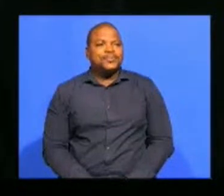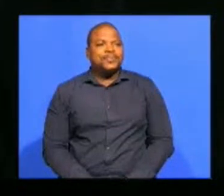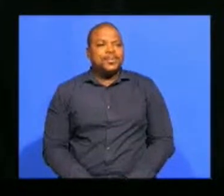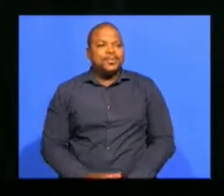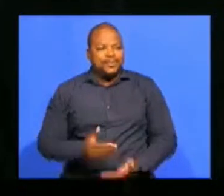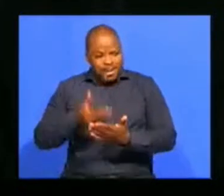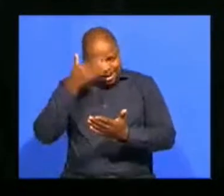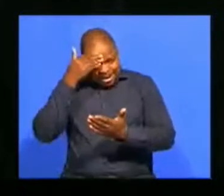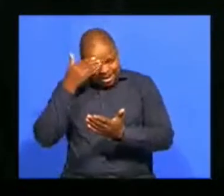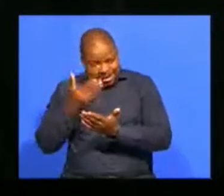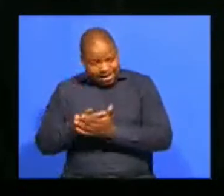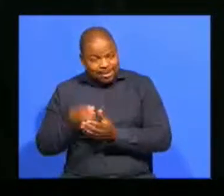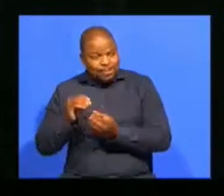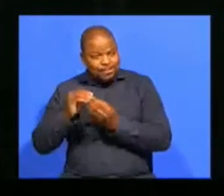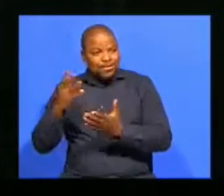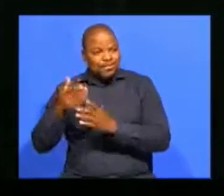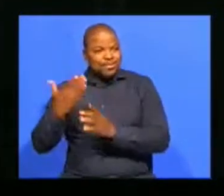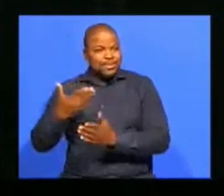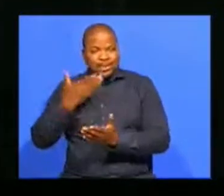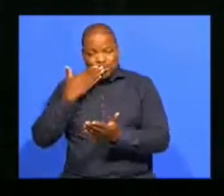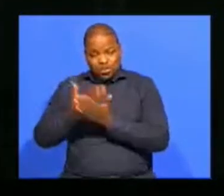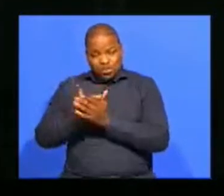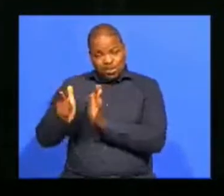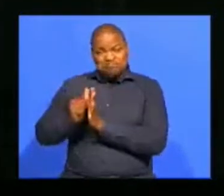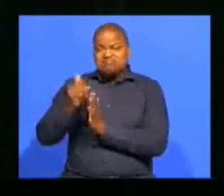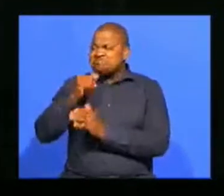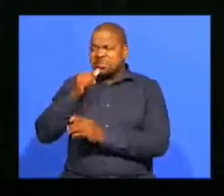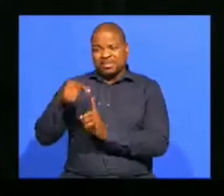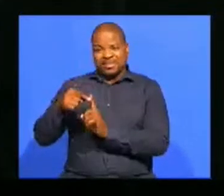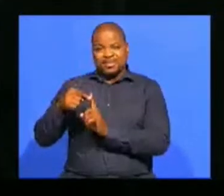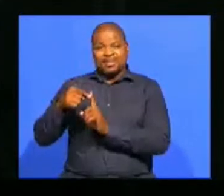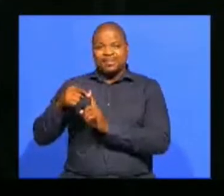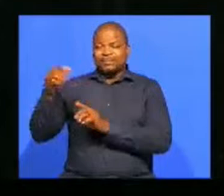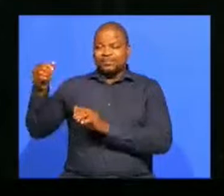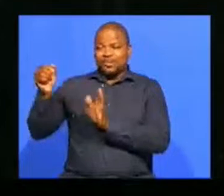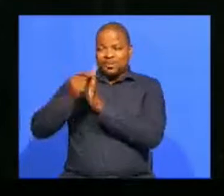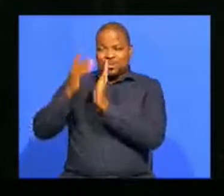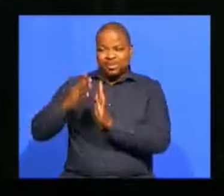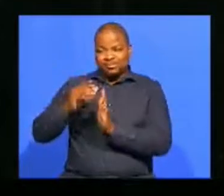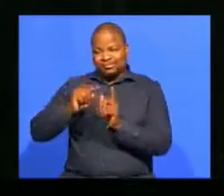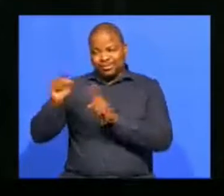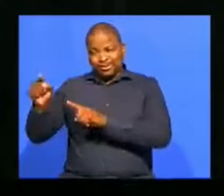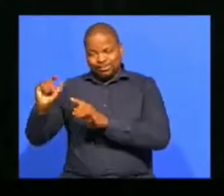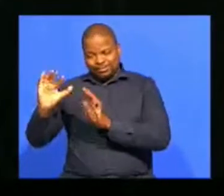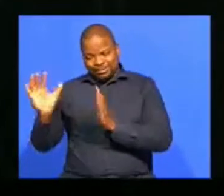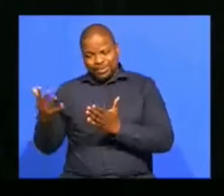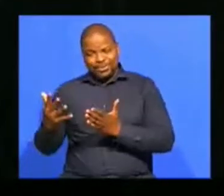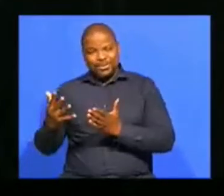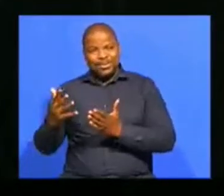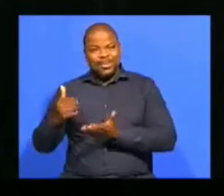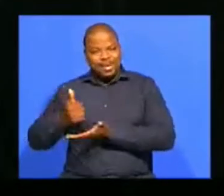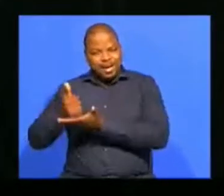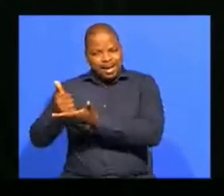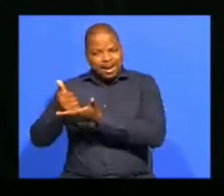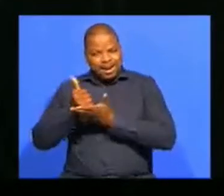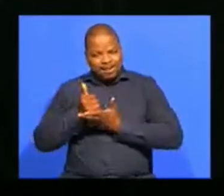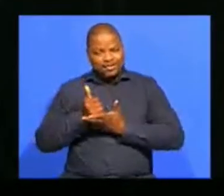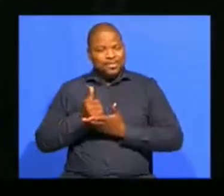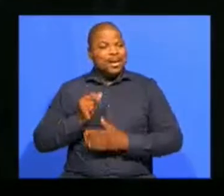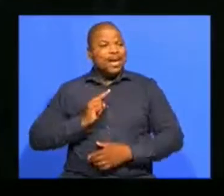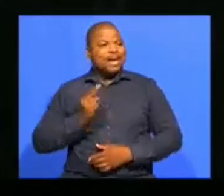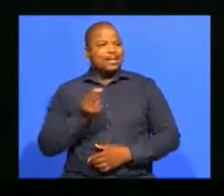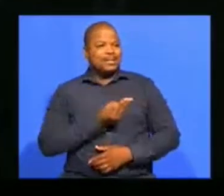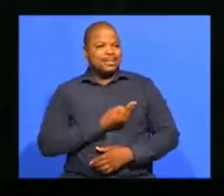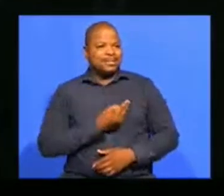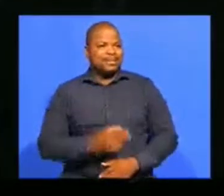to learn from him, because I'm not good at law. I'll just send him our lawyers. They'll help us with that.